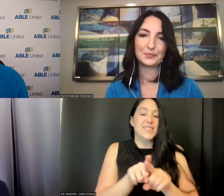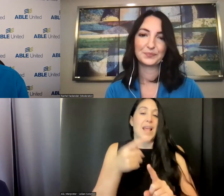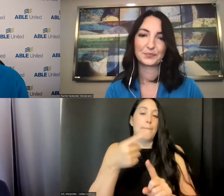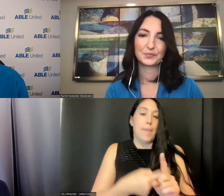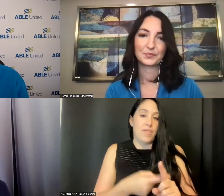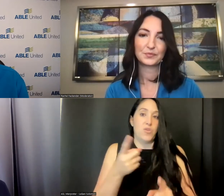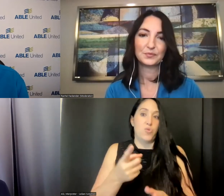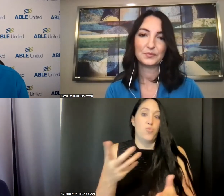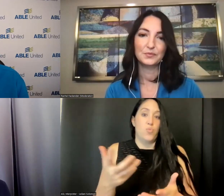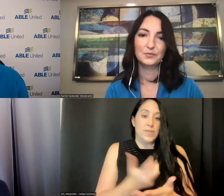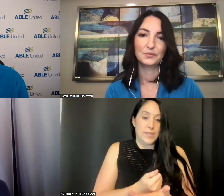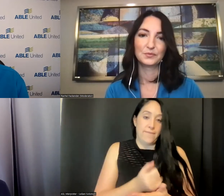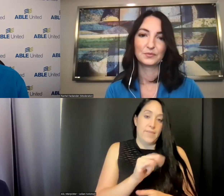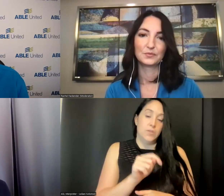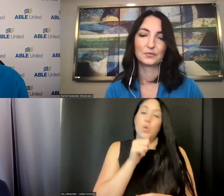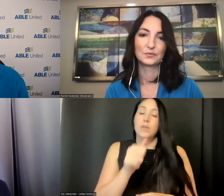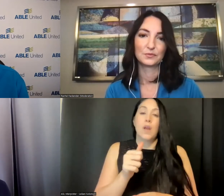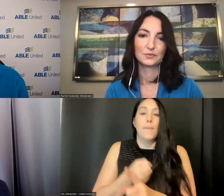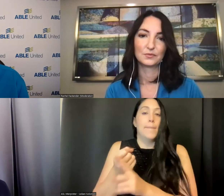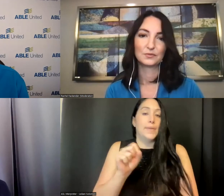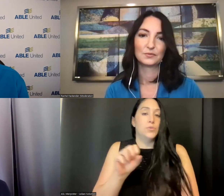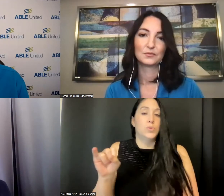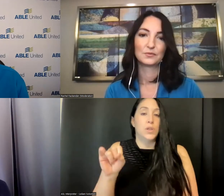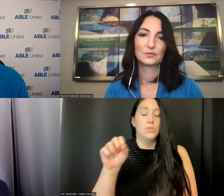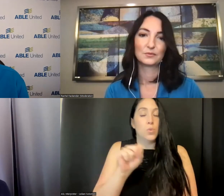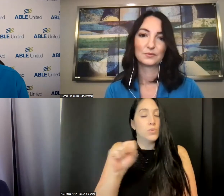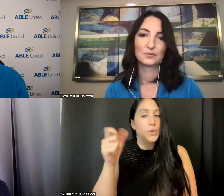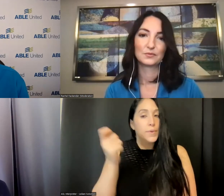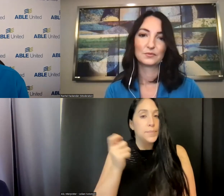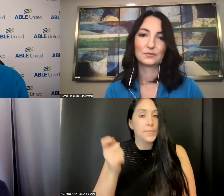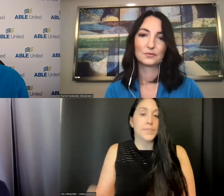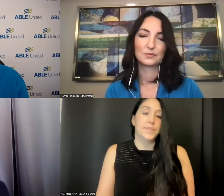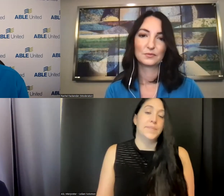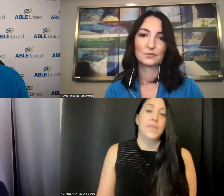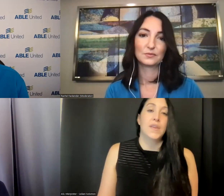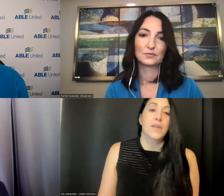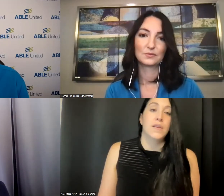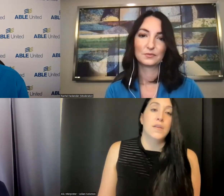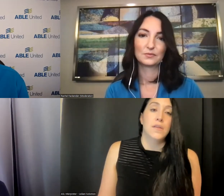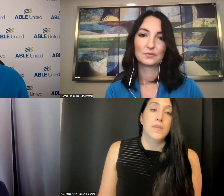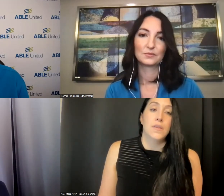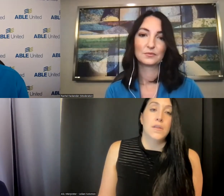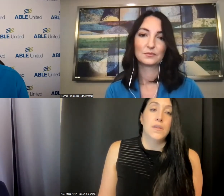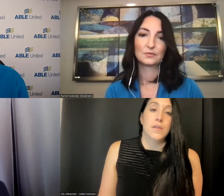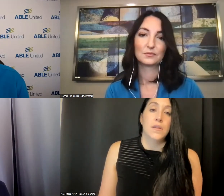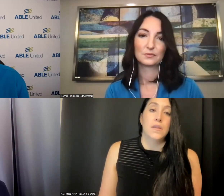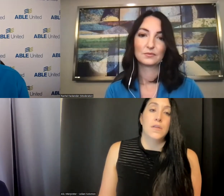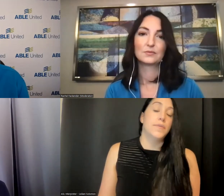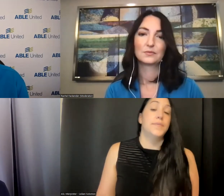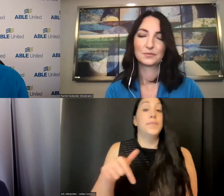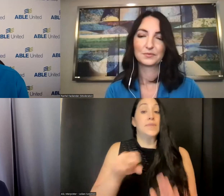And then we get the question, well, Social Security, do I need to report this? As a state, we report